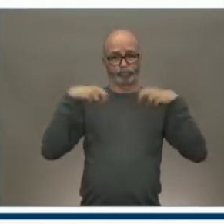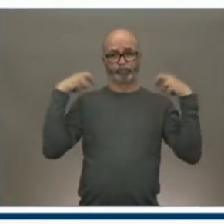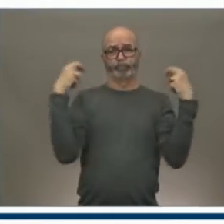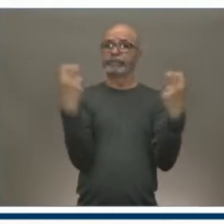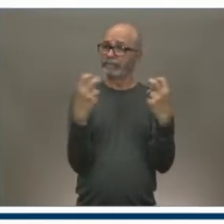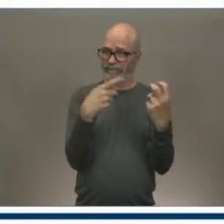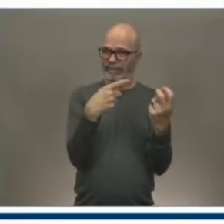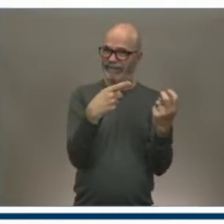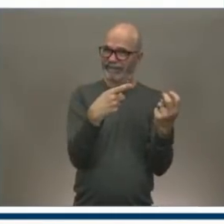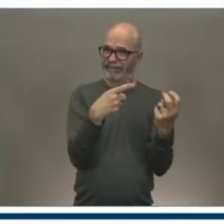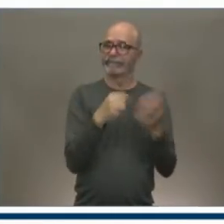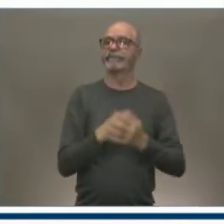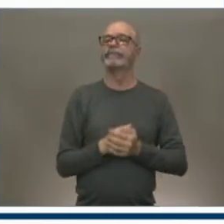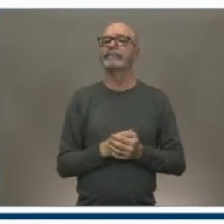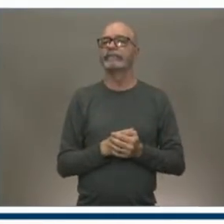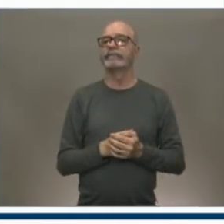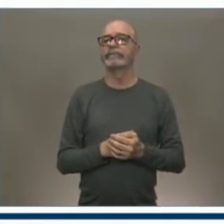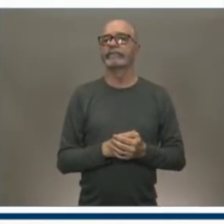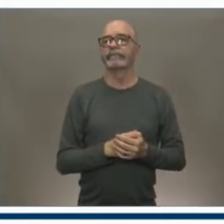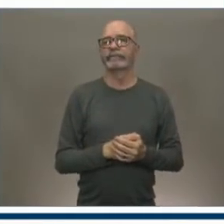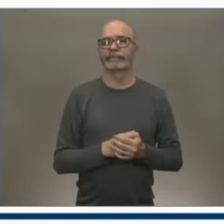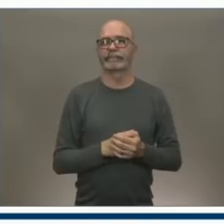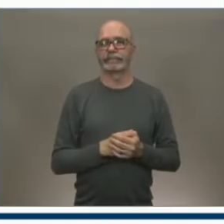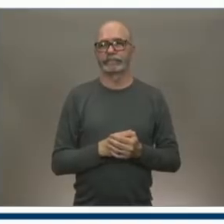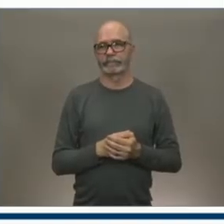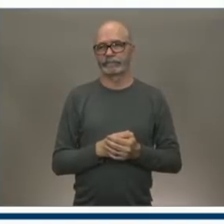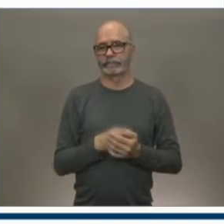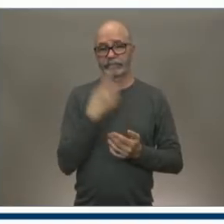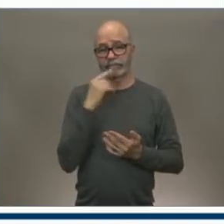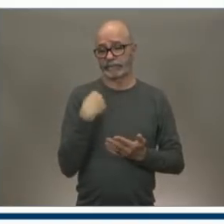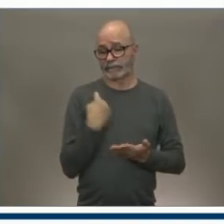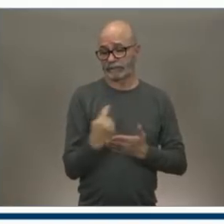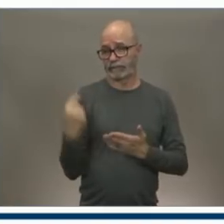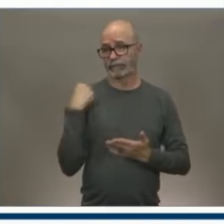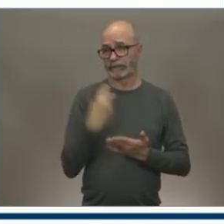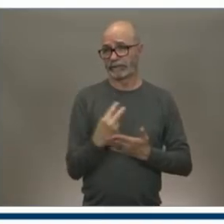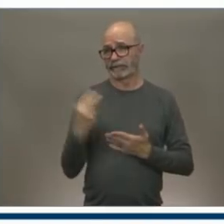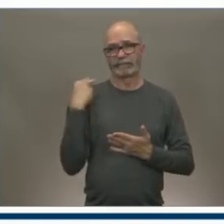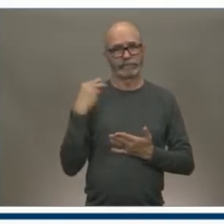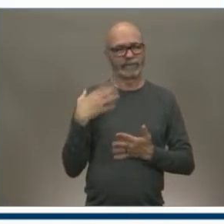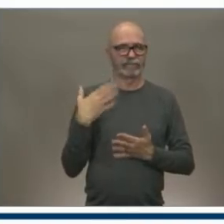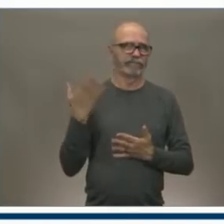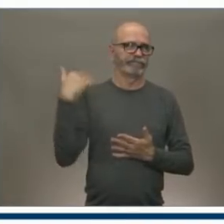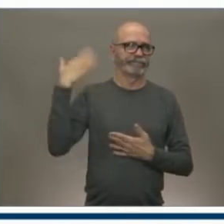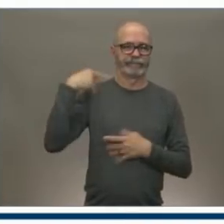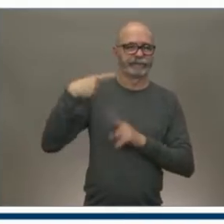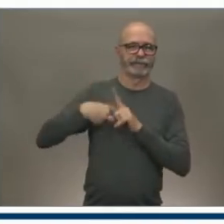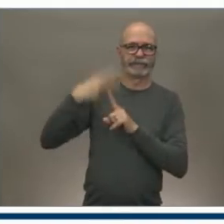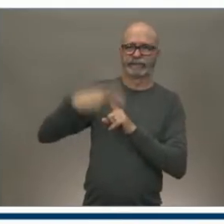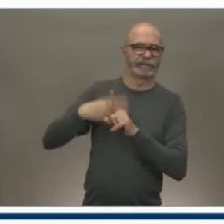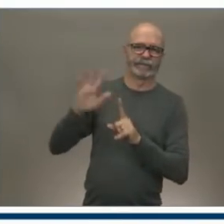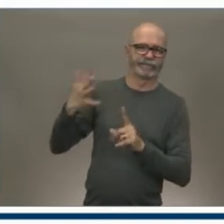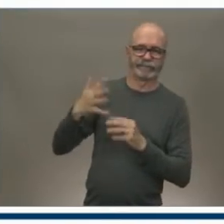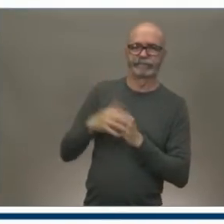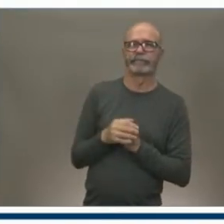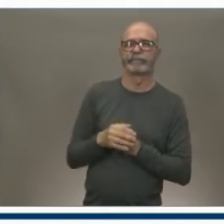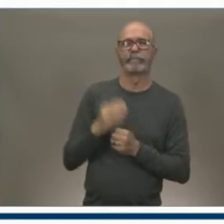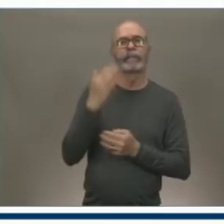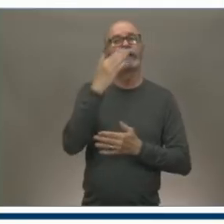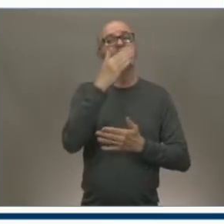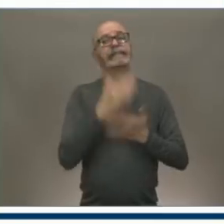over the last number of weeks, really months, a number of cabinet